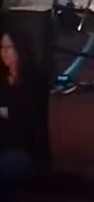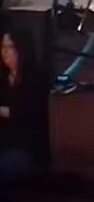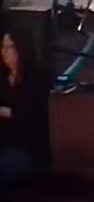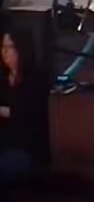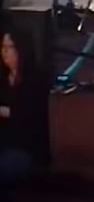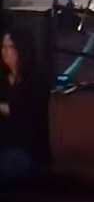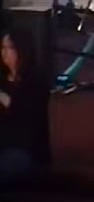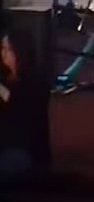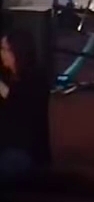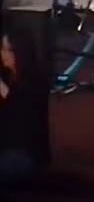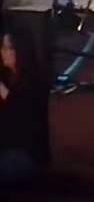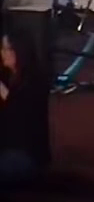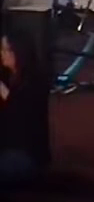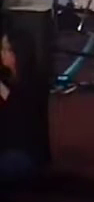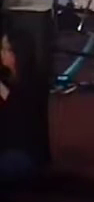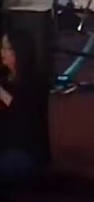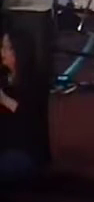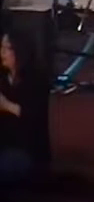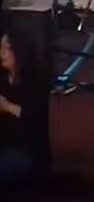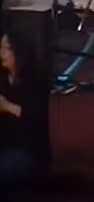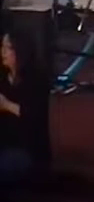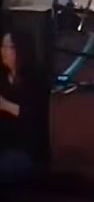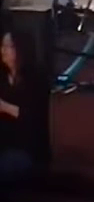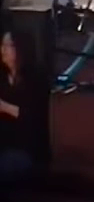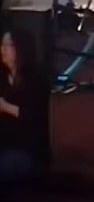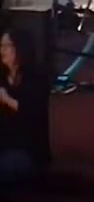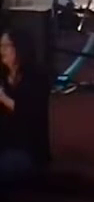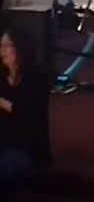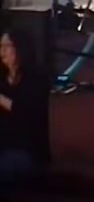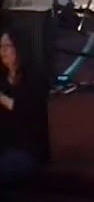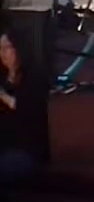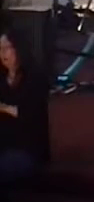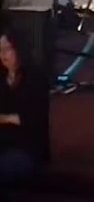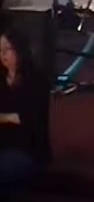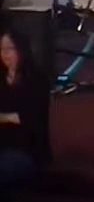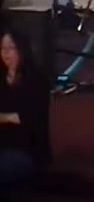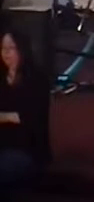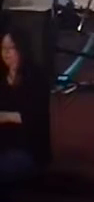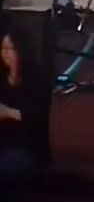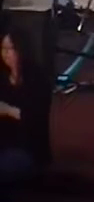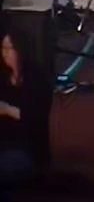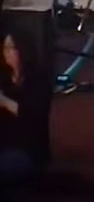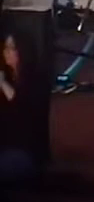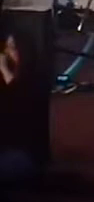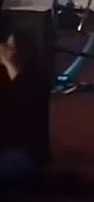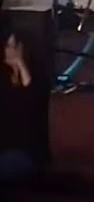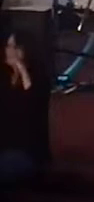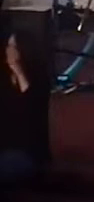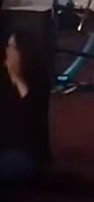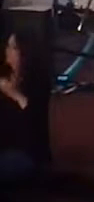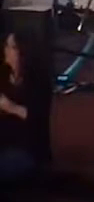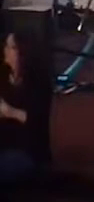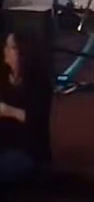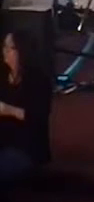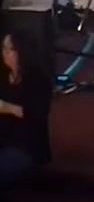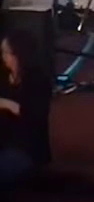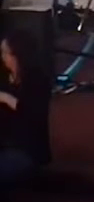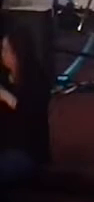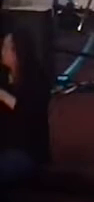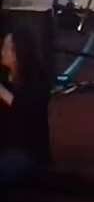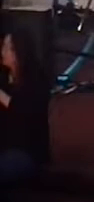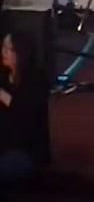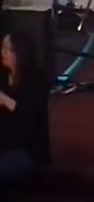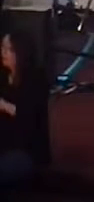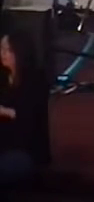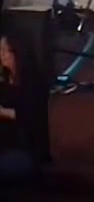to be a supportive leader, it's because you are a thankful person. I want you to think of it like this, right? Picture if you are in a relationship, say a marriage,